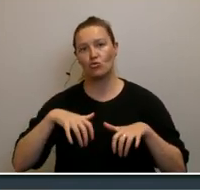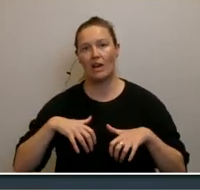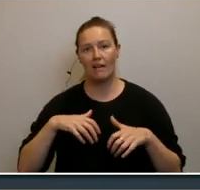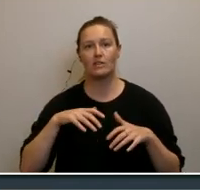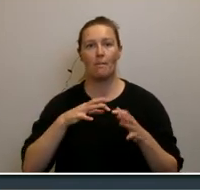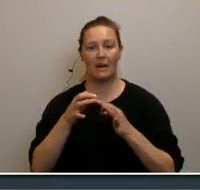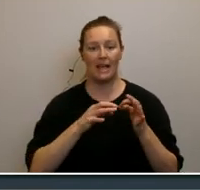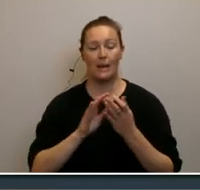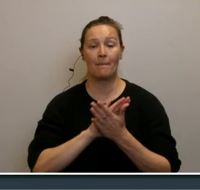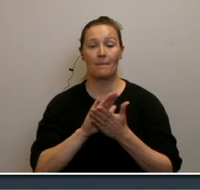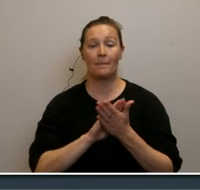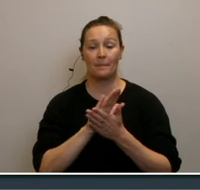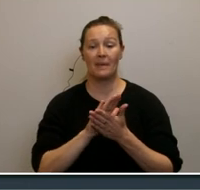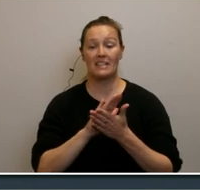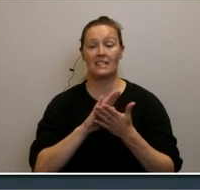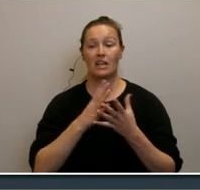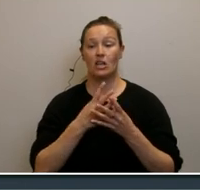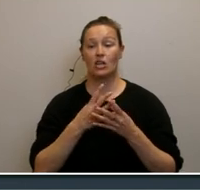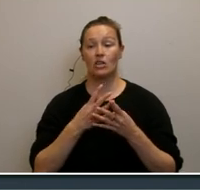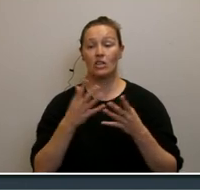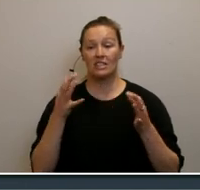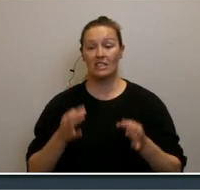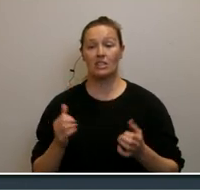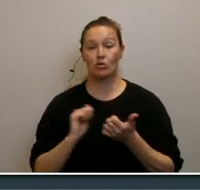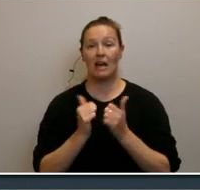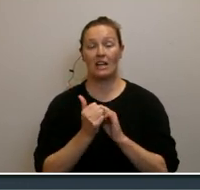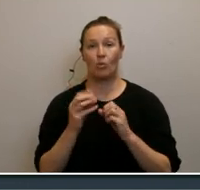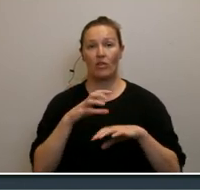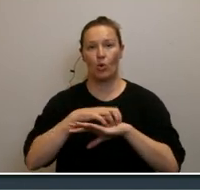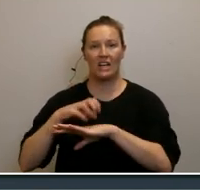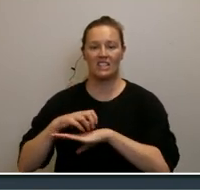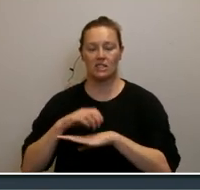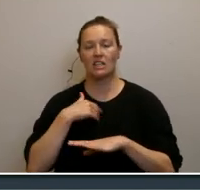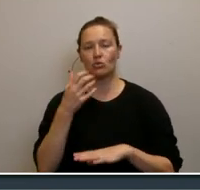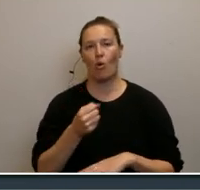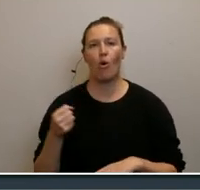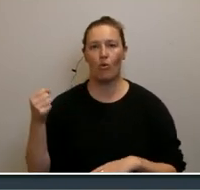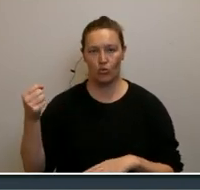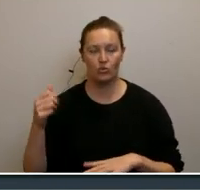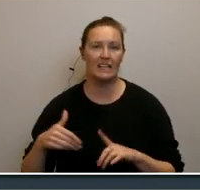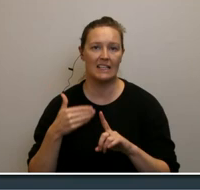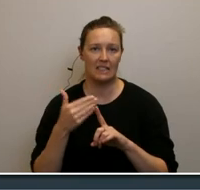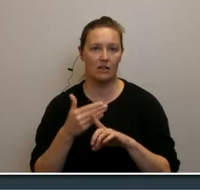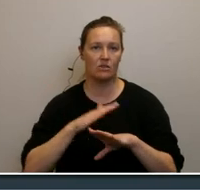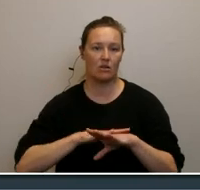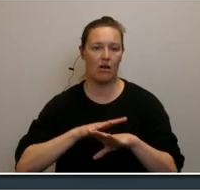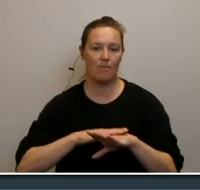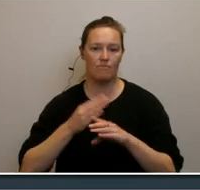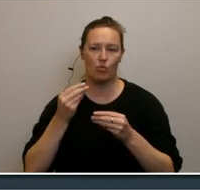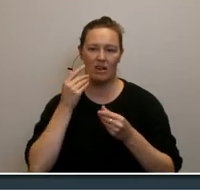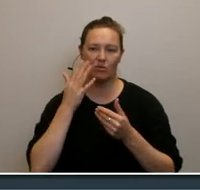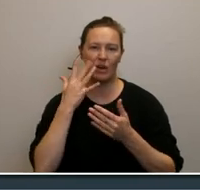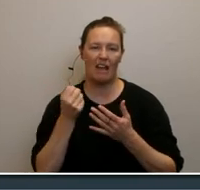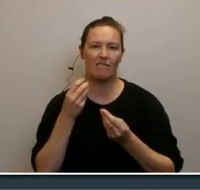this regard, the resolution to partner with your organisations has needed to be put on hold until such a time as funds